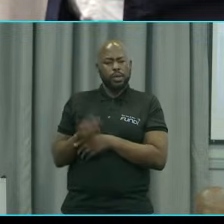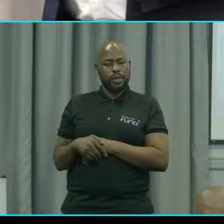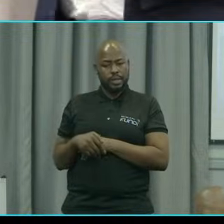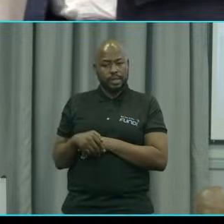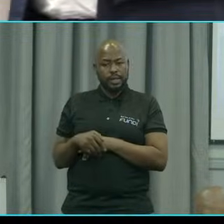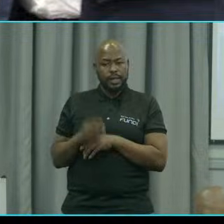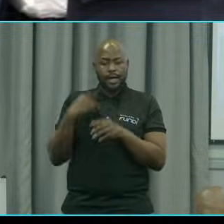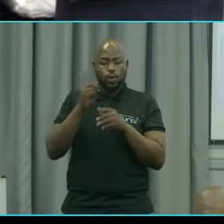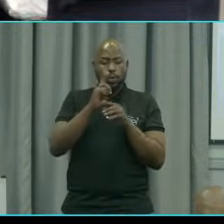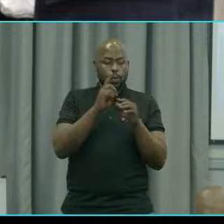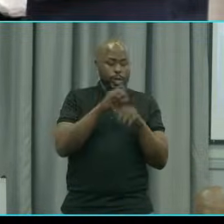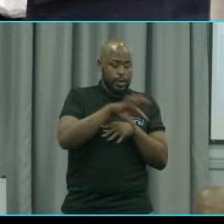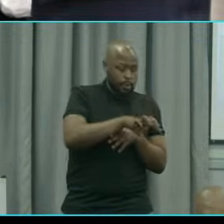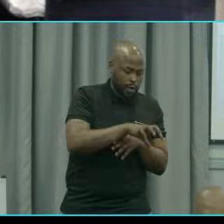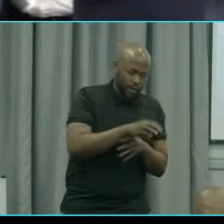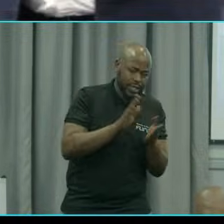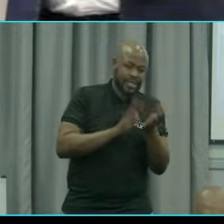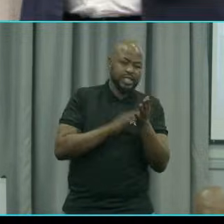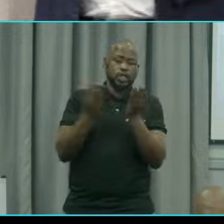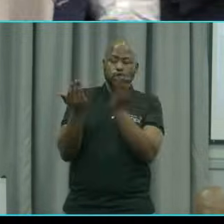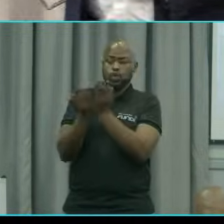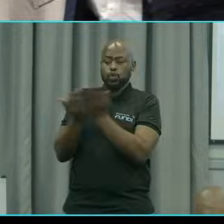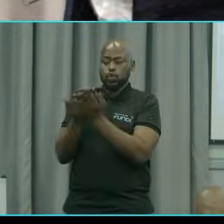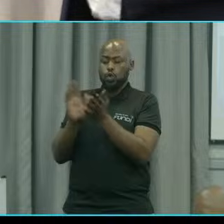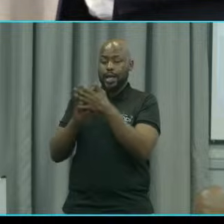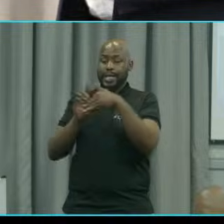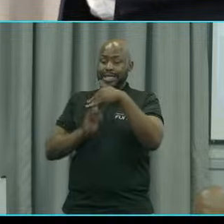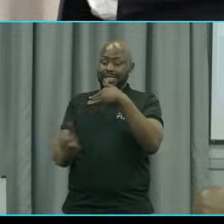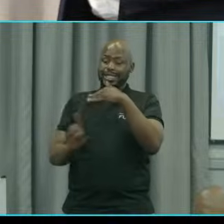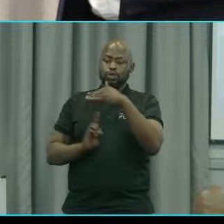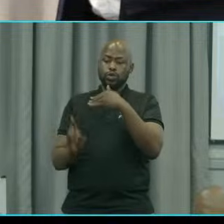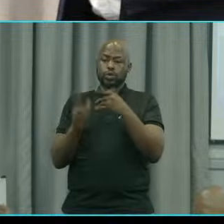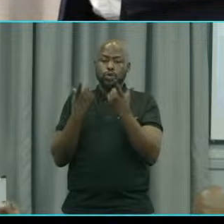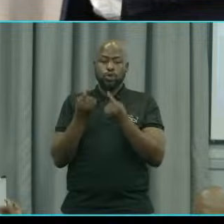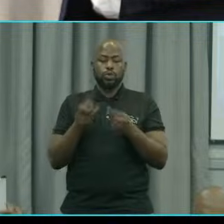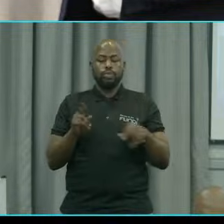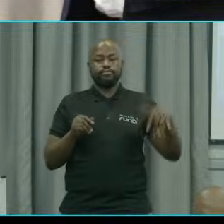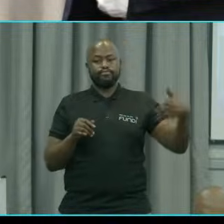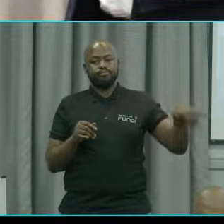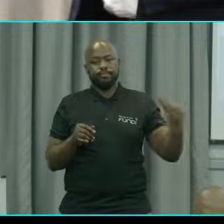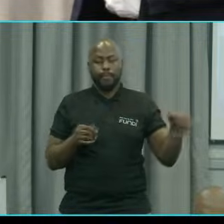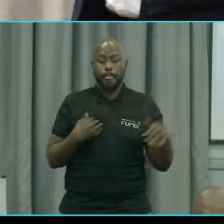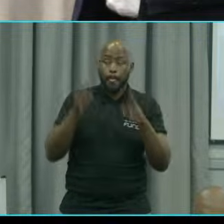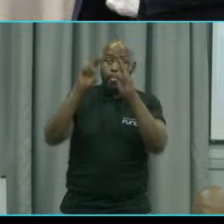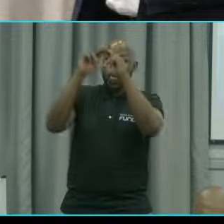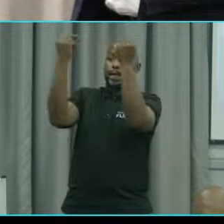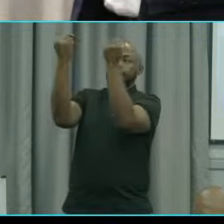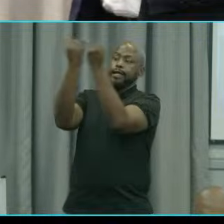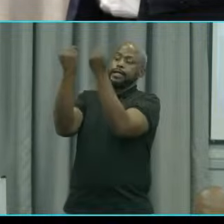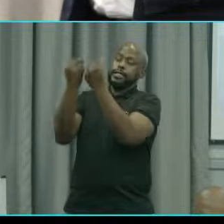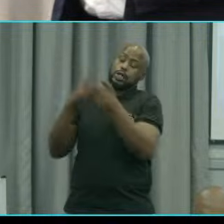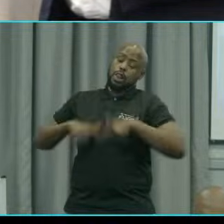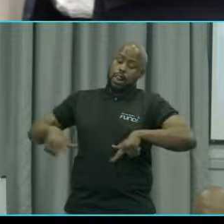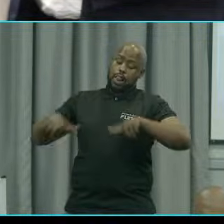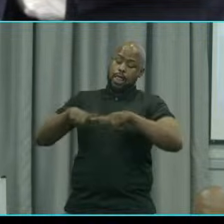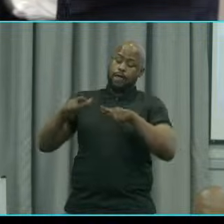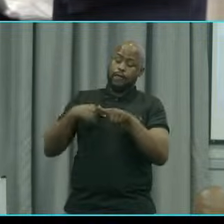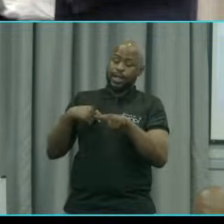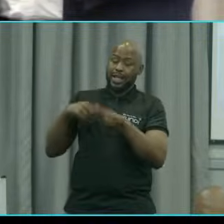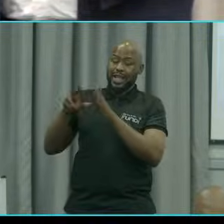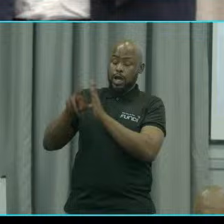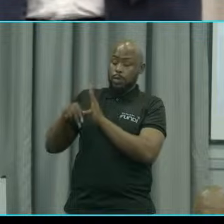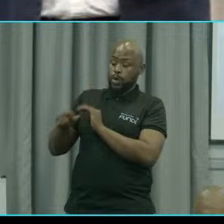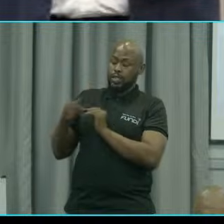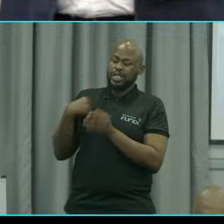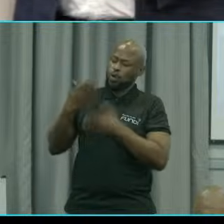do? And what about the district as well? At national level, the policy frameworks that mandate continuous